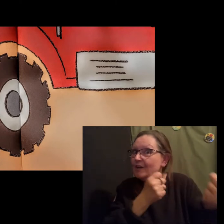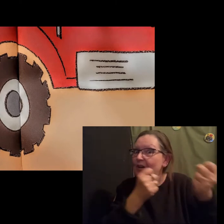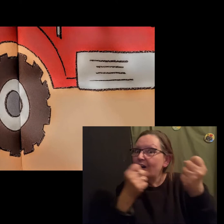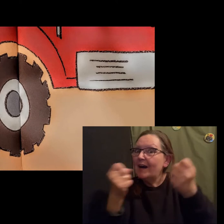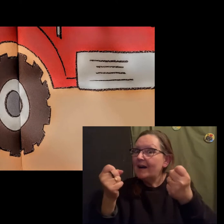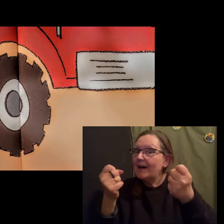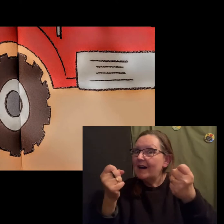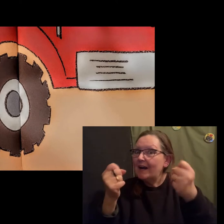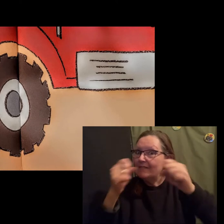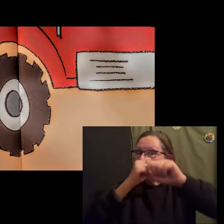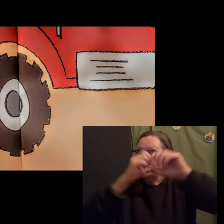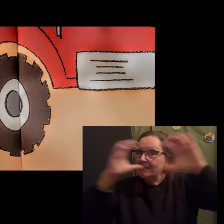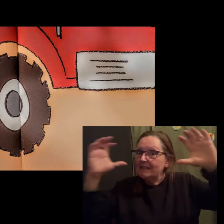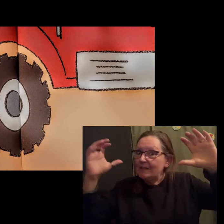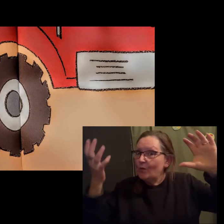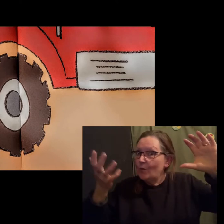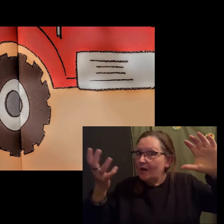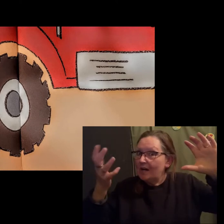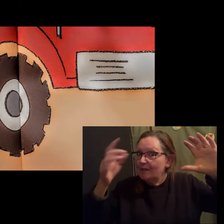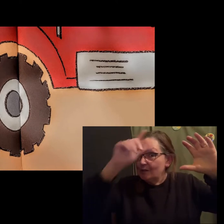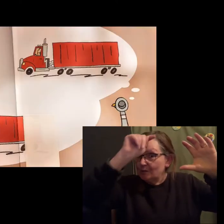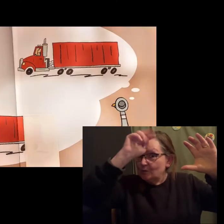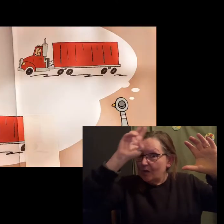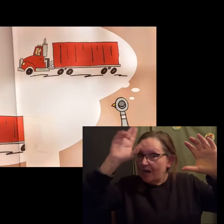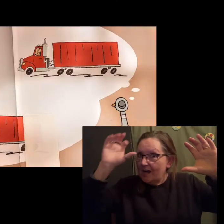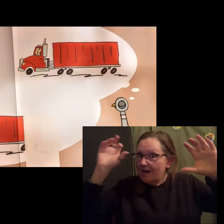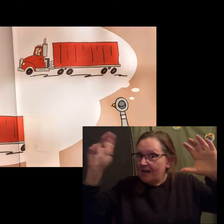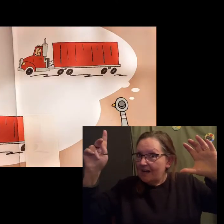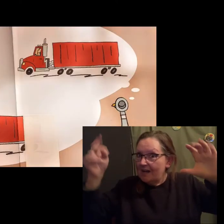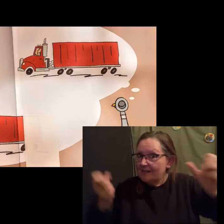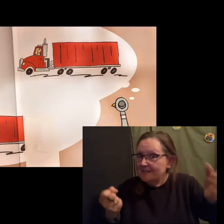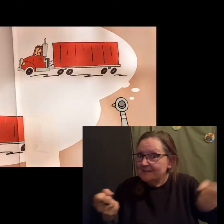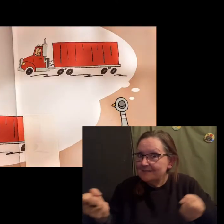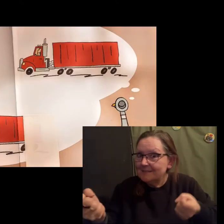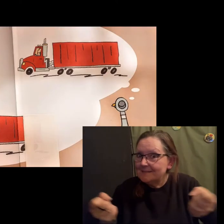the big truck?